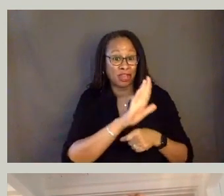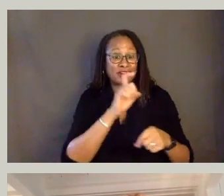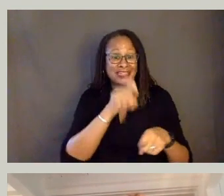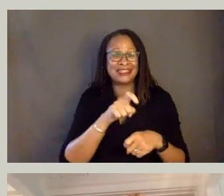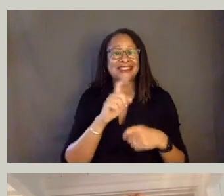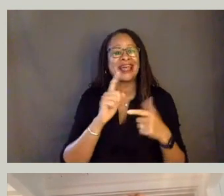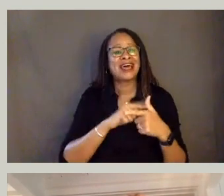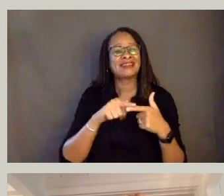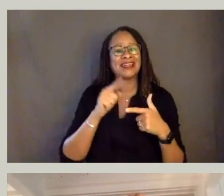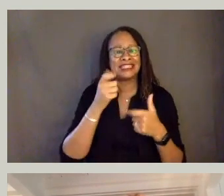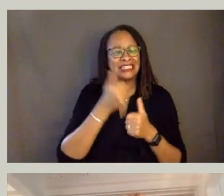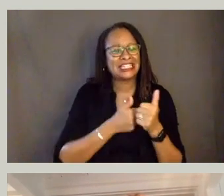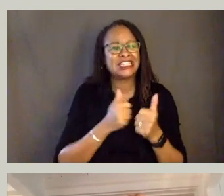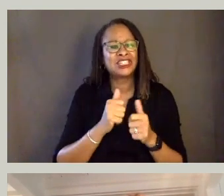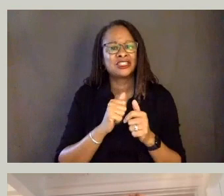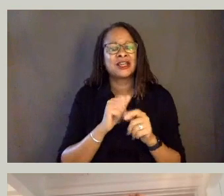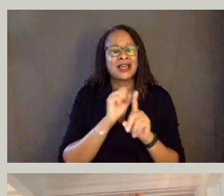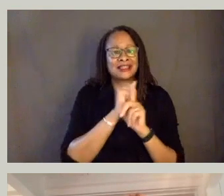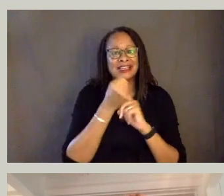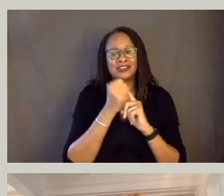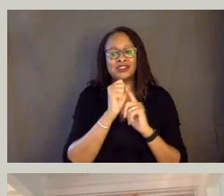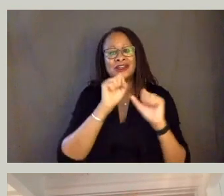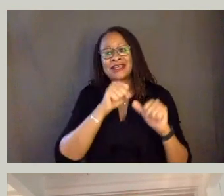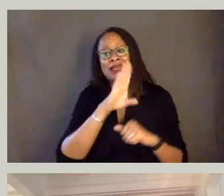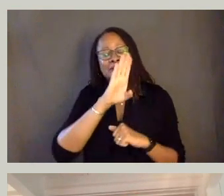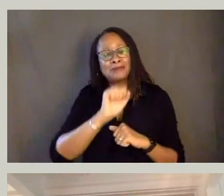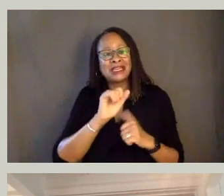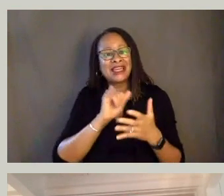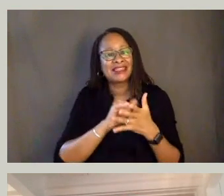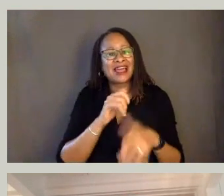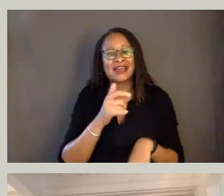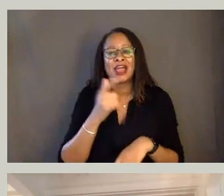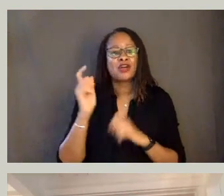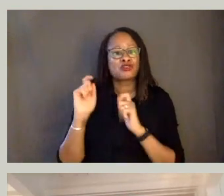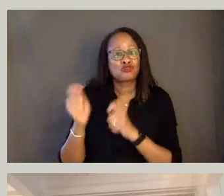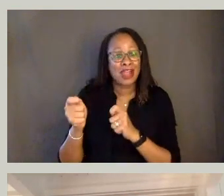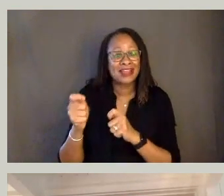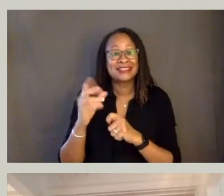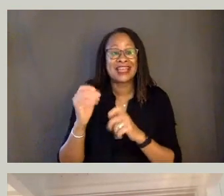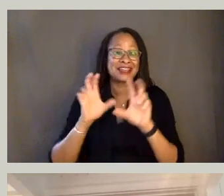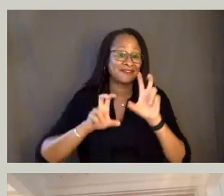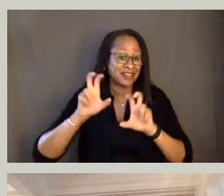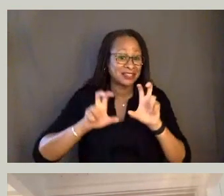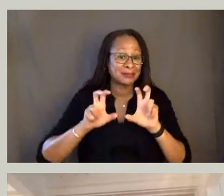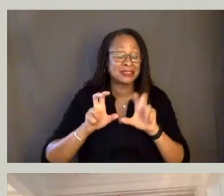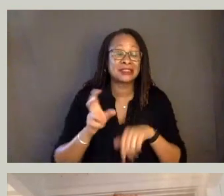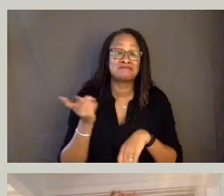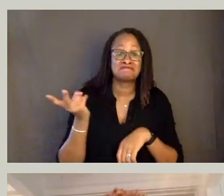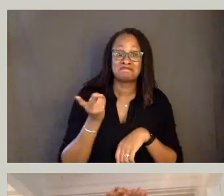kinds of scenarios, it can be that grants and equity or grants and investment are